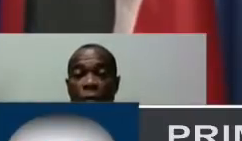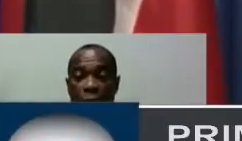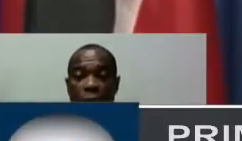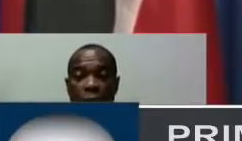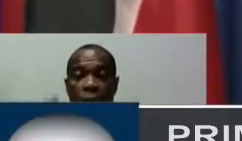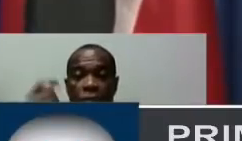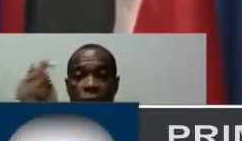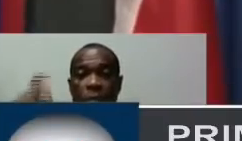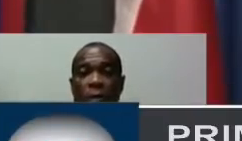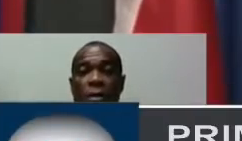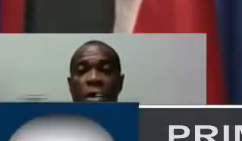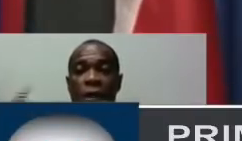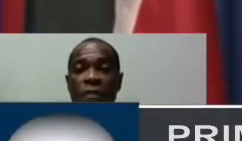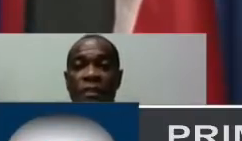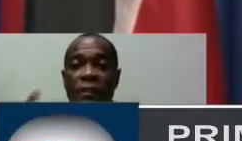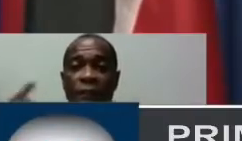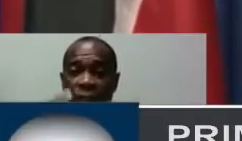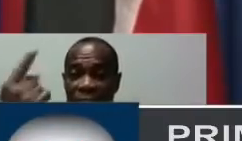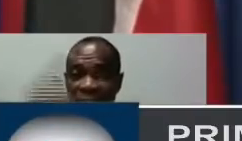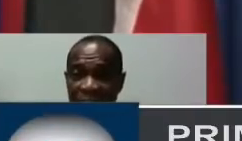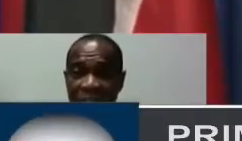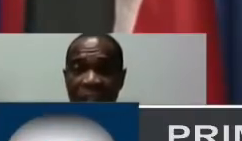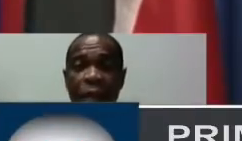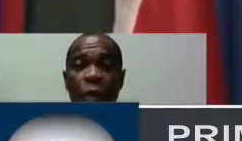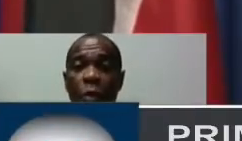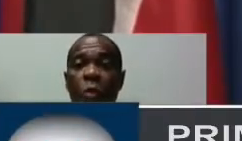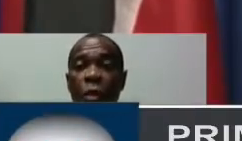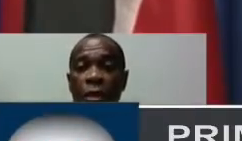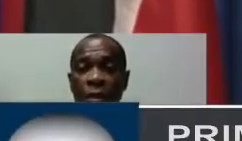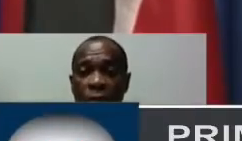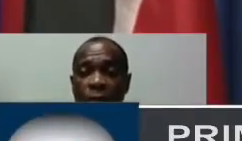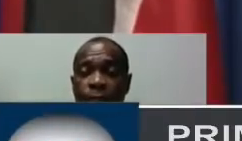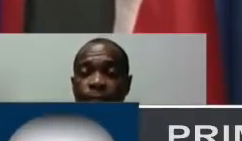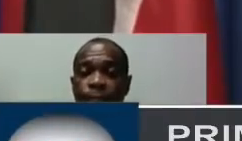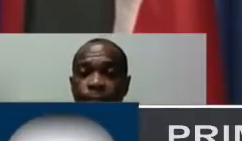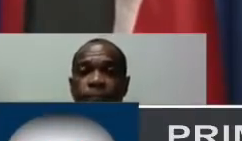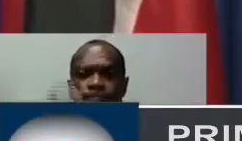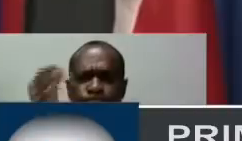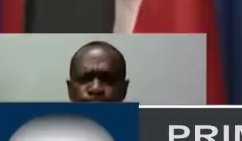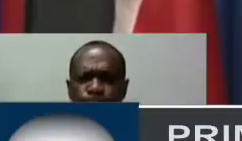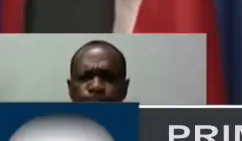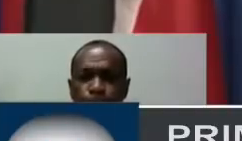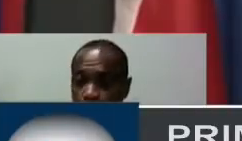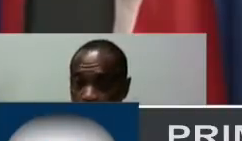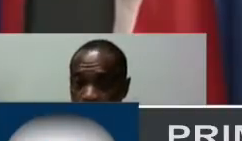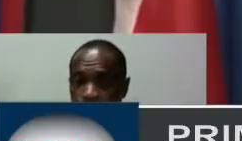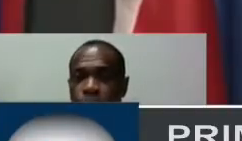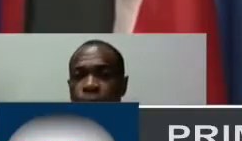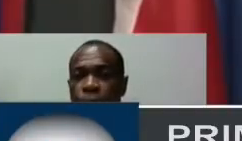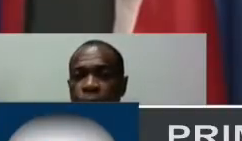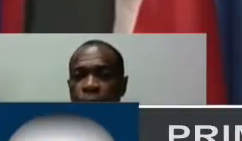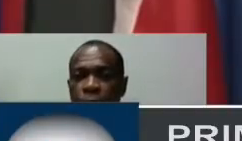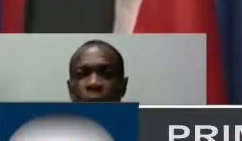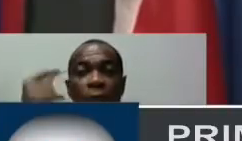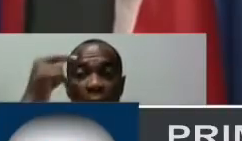position that the government acknowledges that there is a